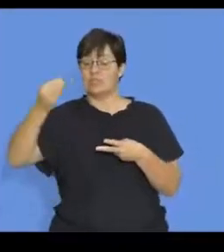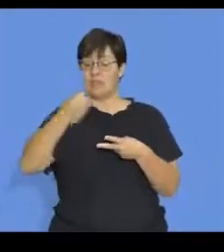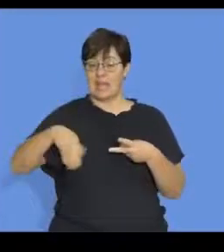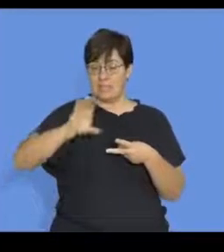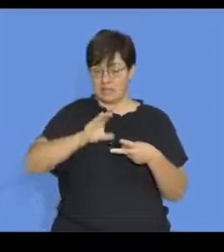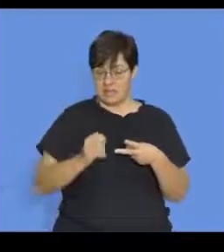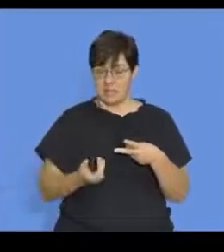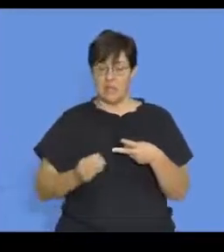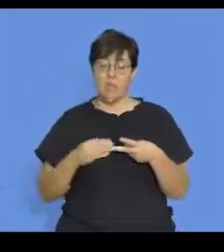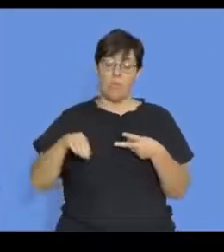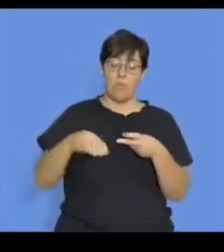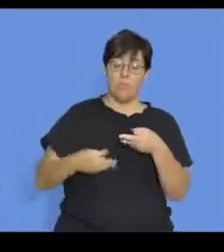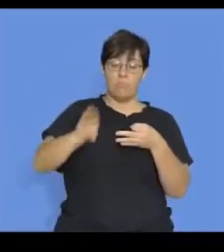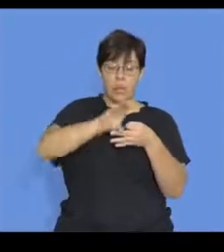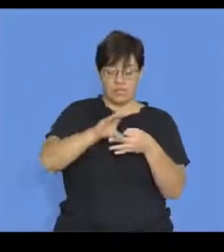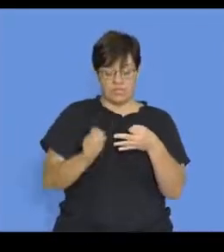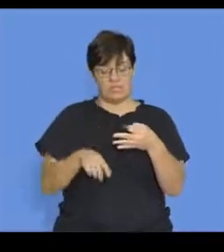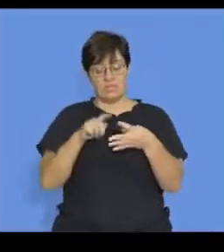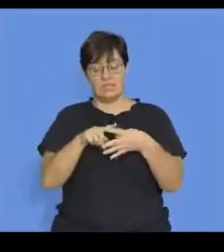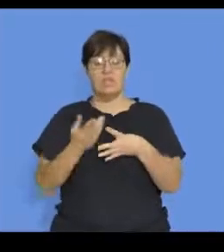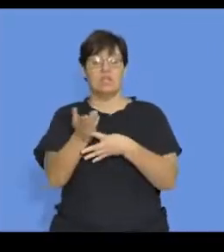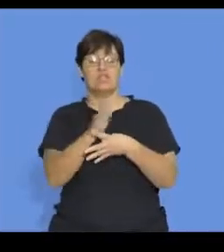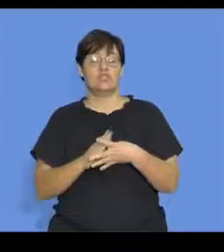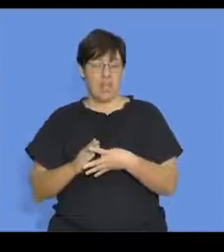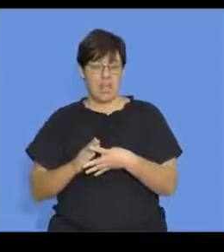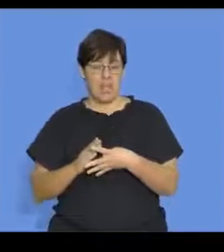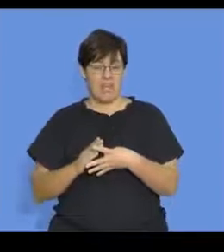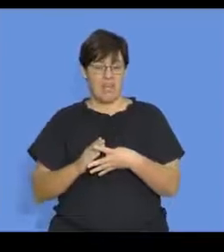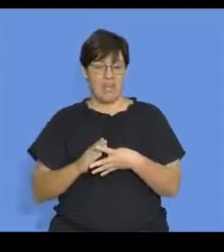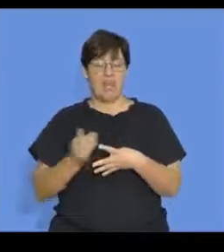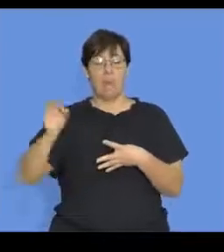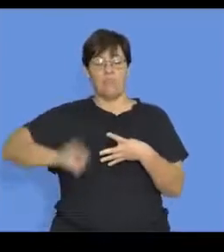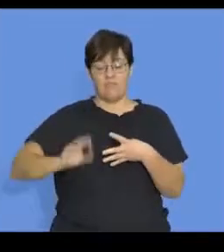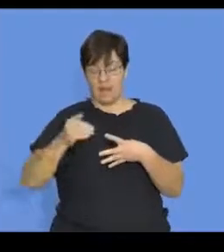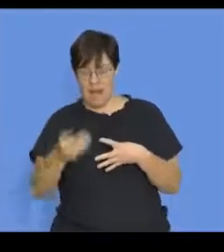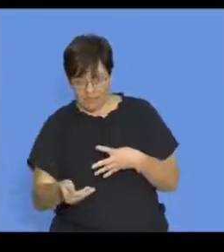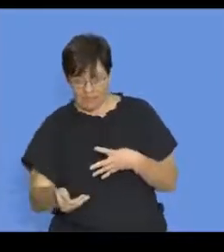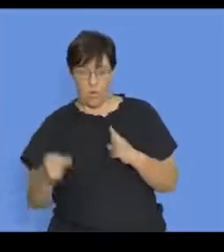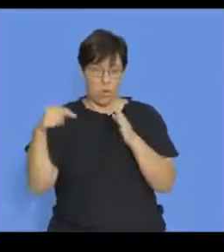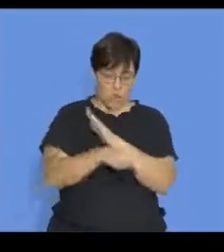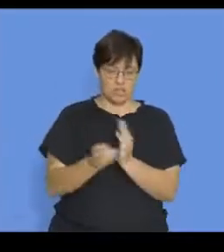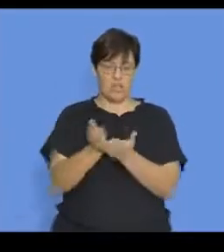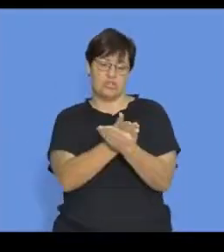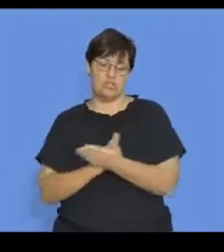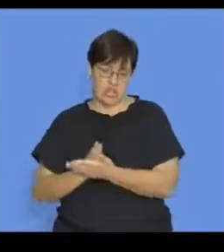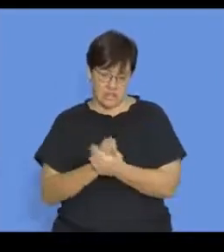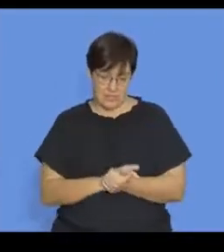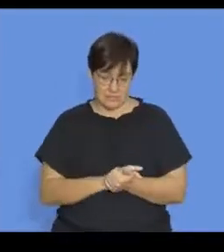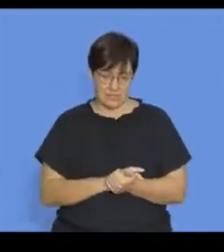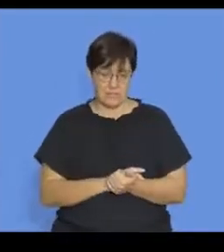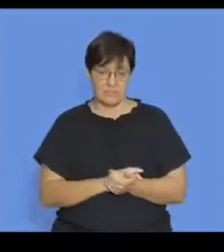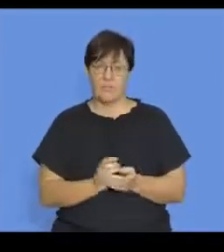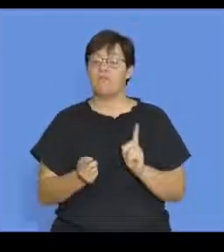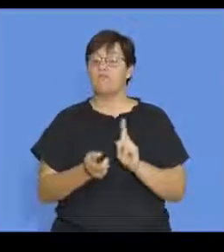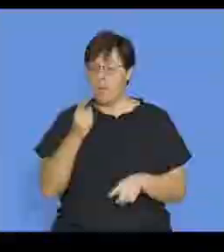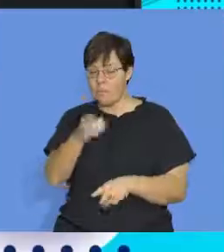on capital, bonus, as well as sharing of the remaining profit and losses, and all